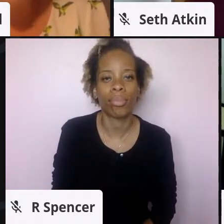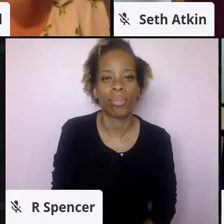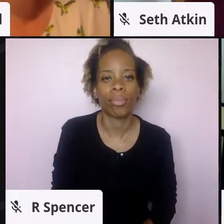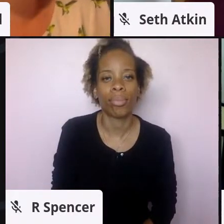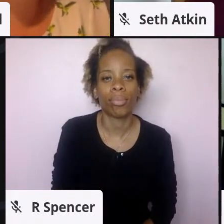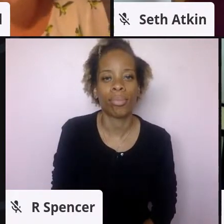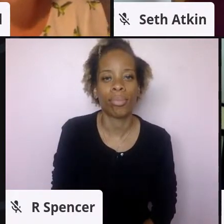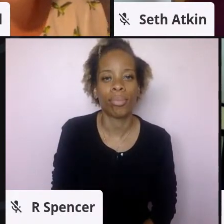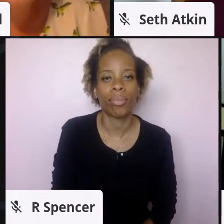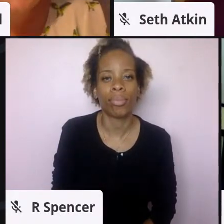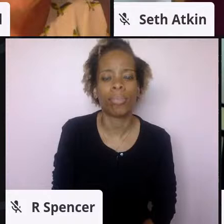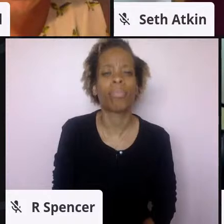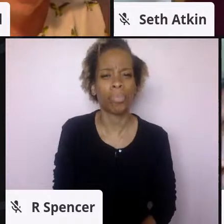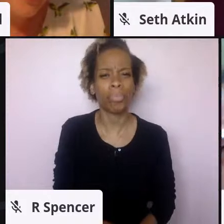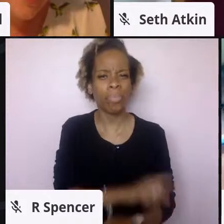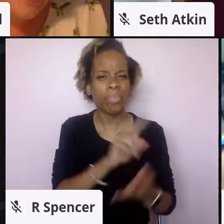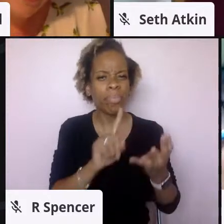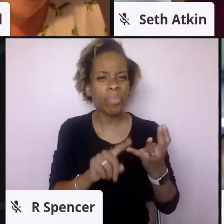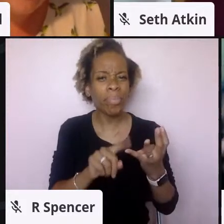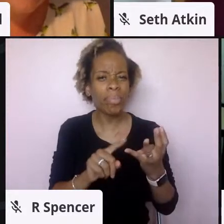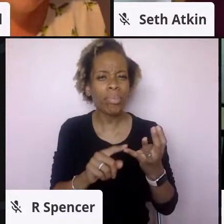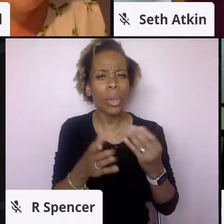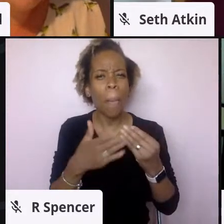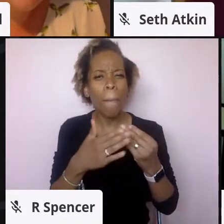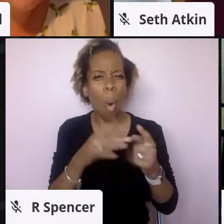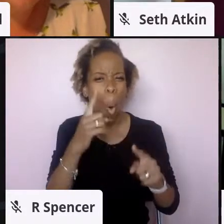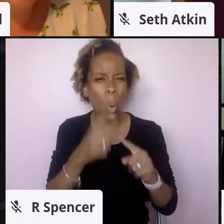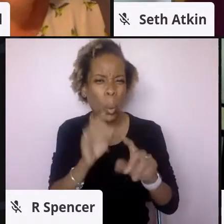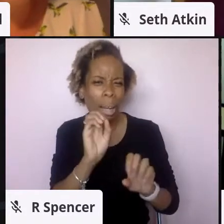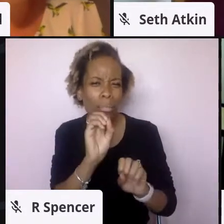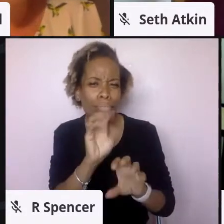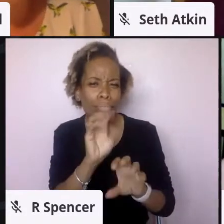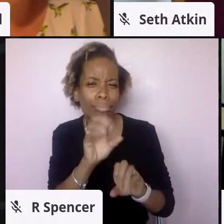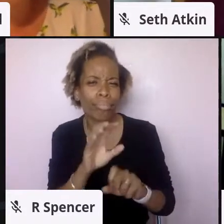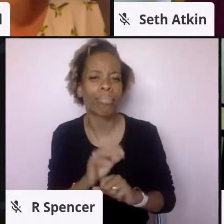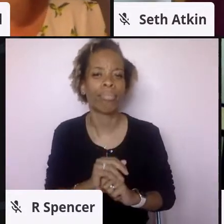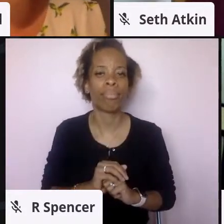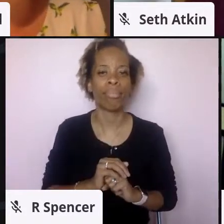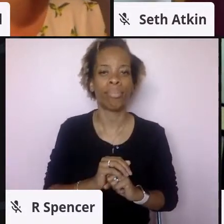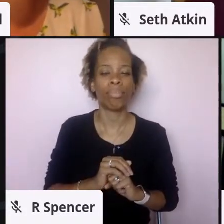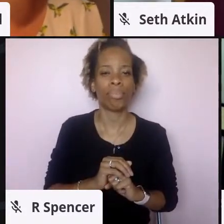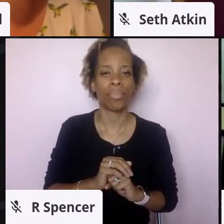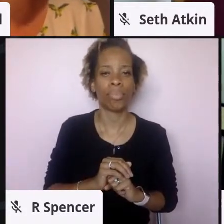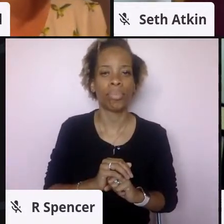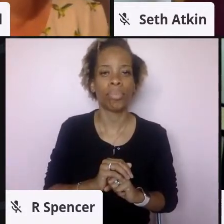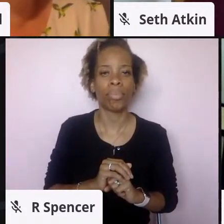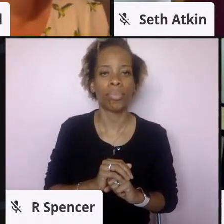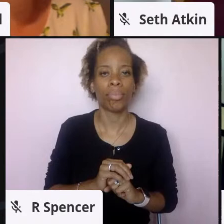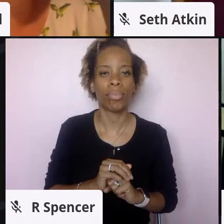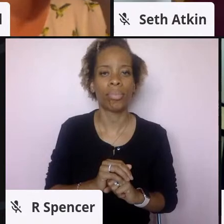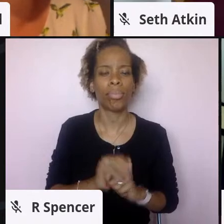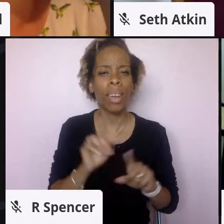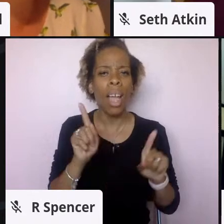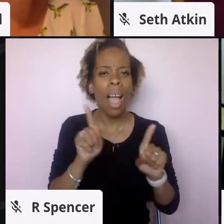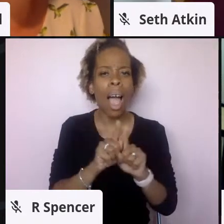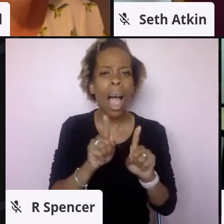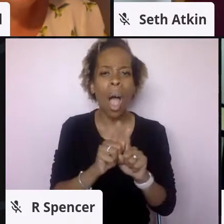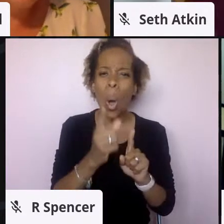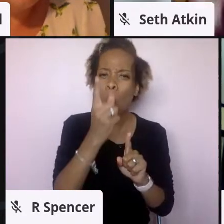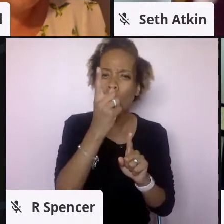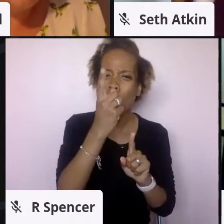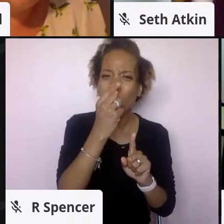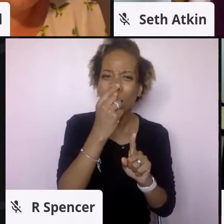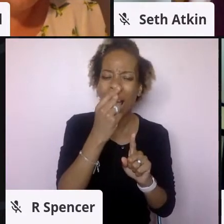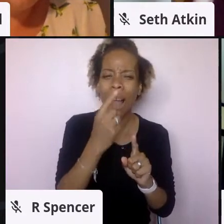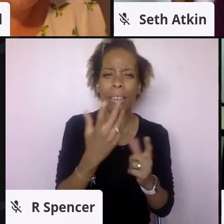sort of whistle-stop tour of some key tools, is thinking about how we can get better engaged with institutions' own